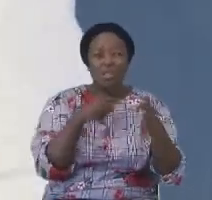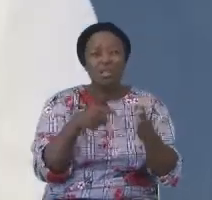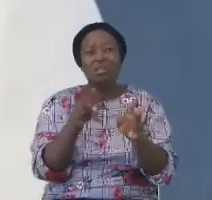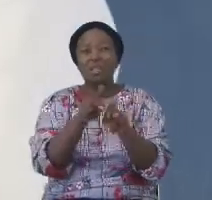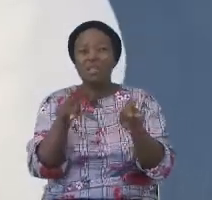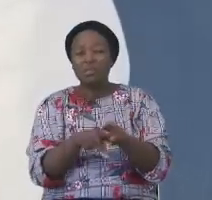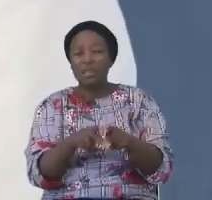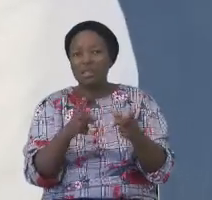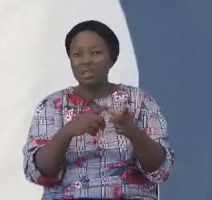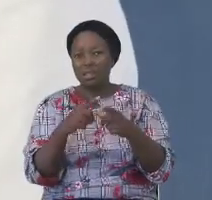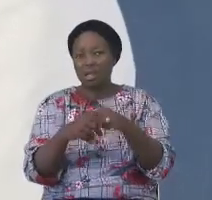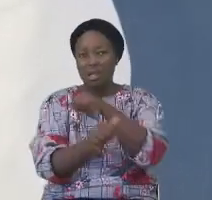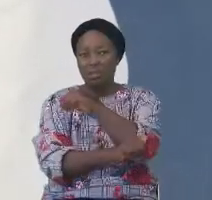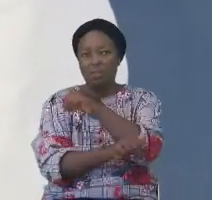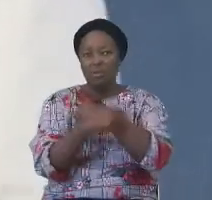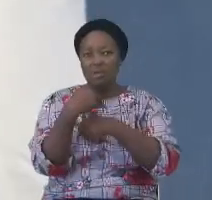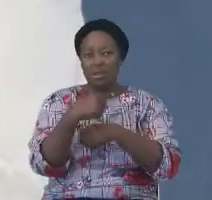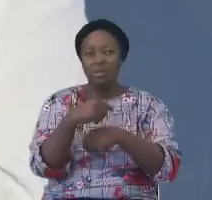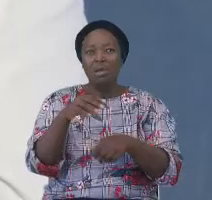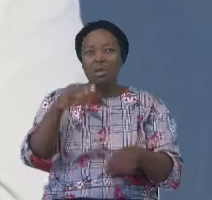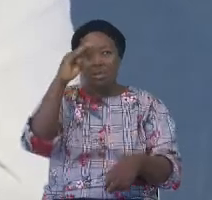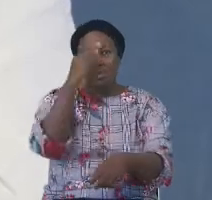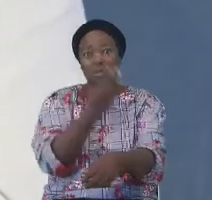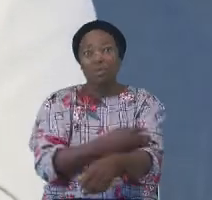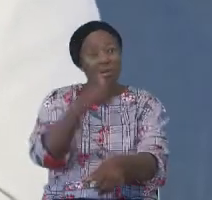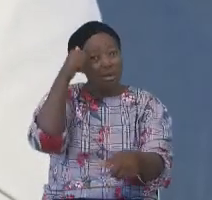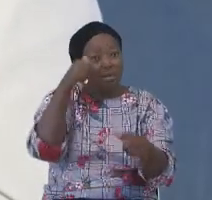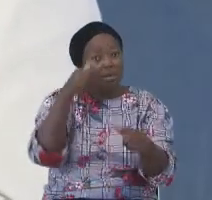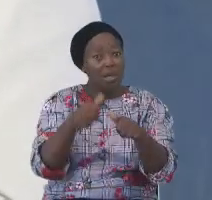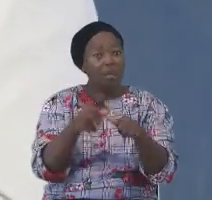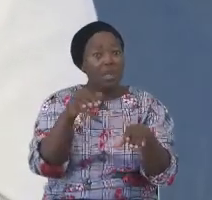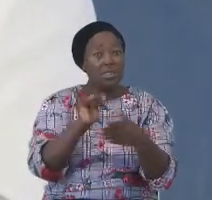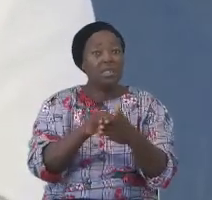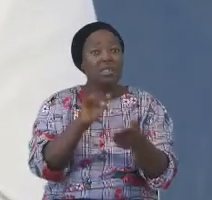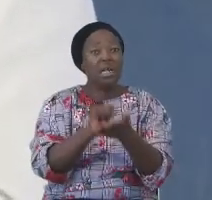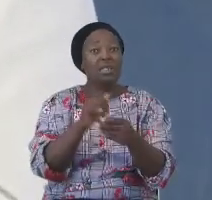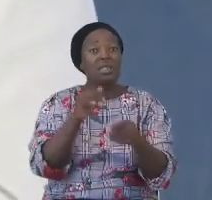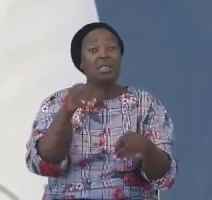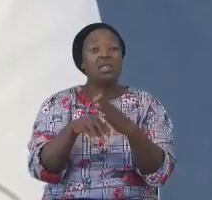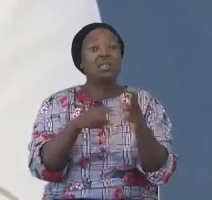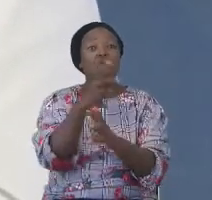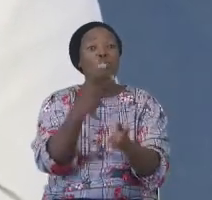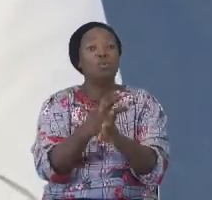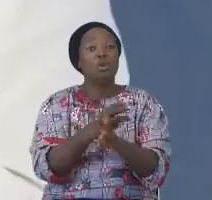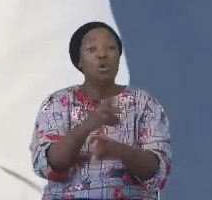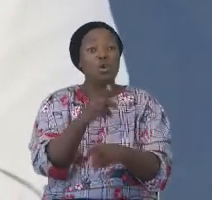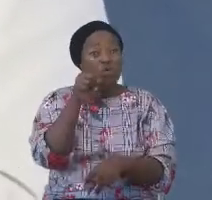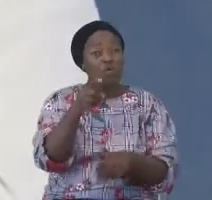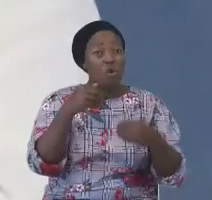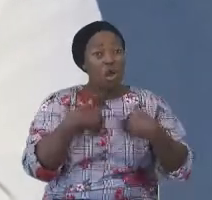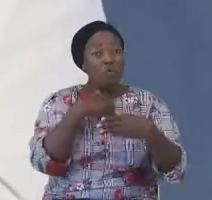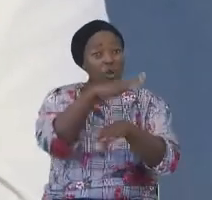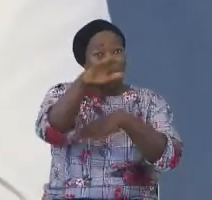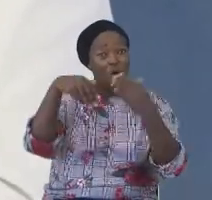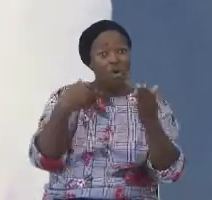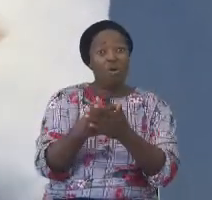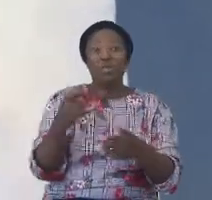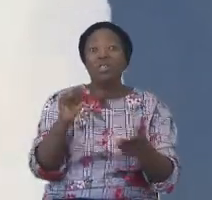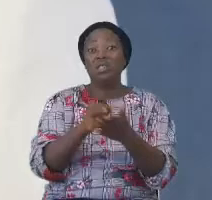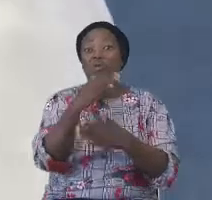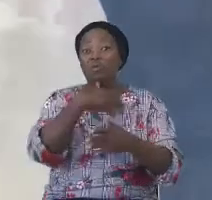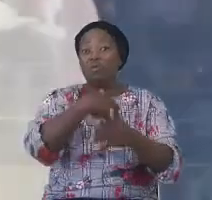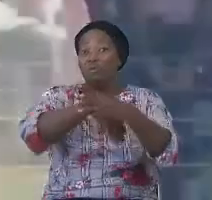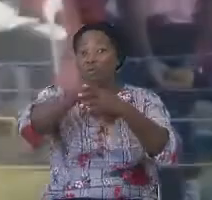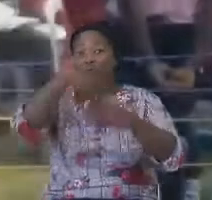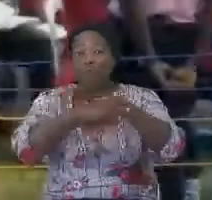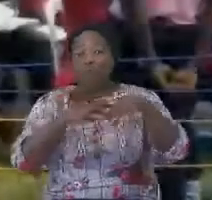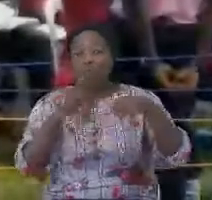in this place and abram said son remember that in life your